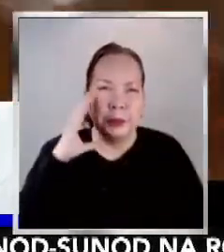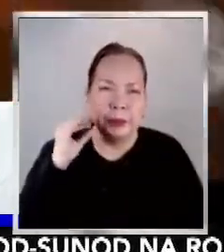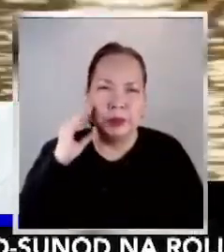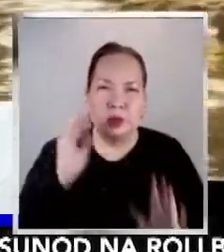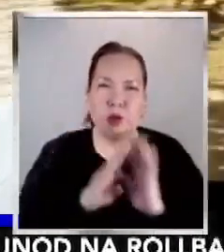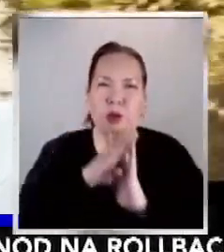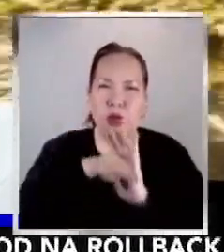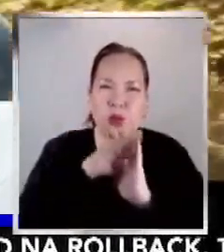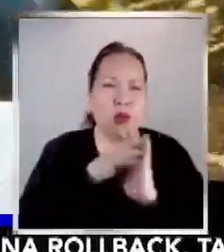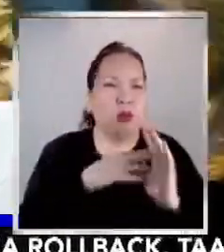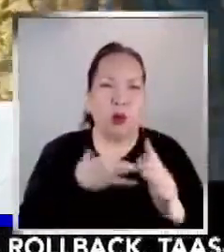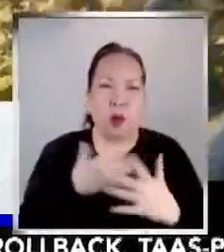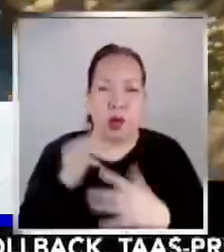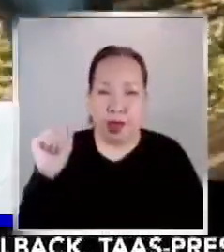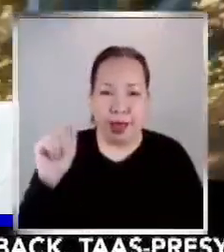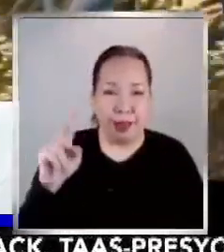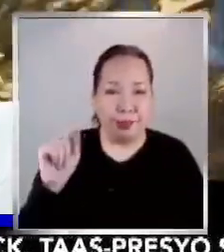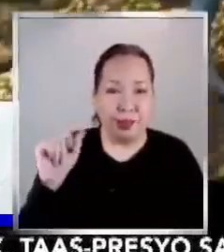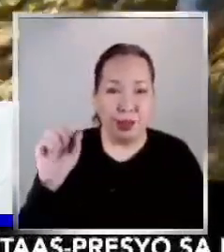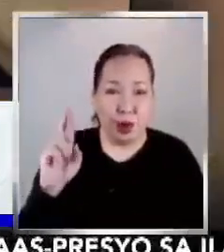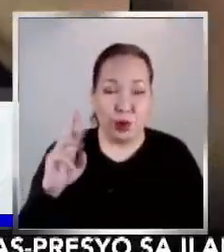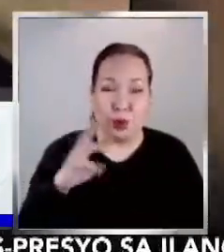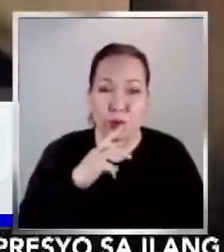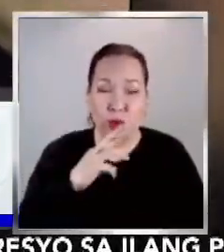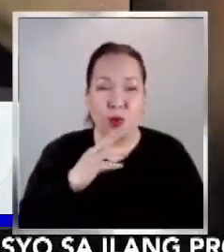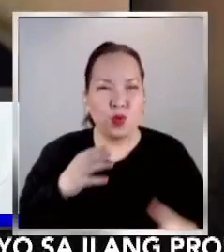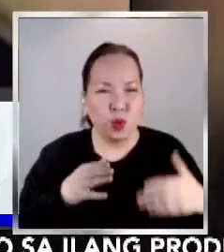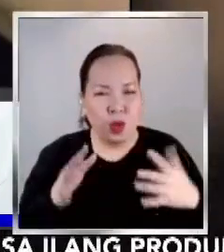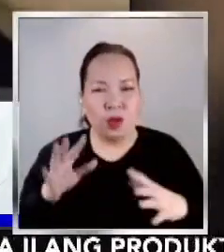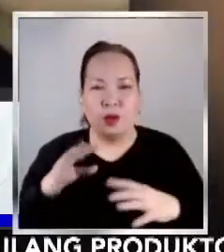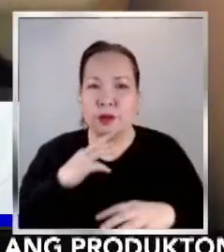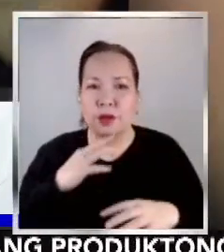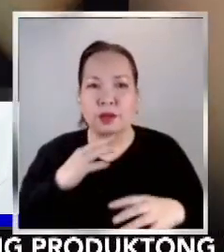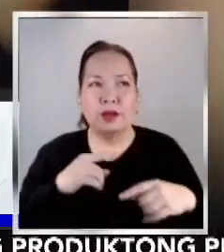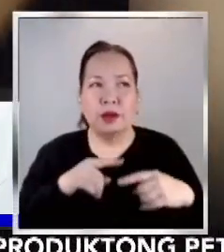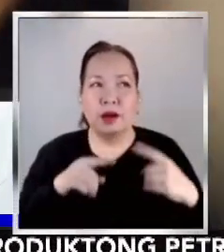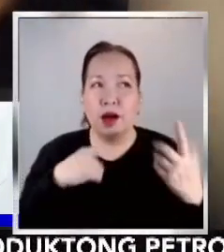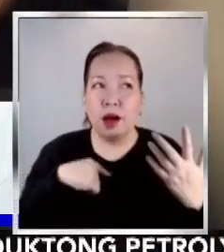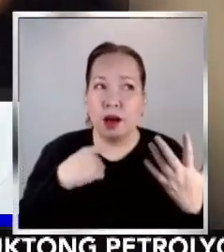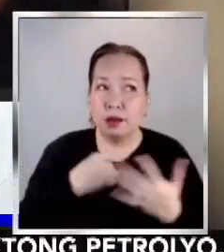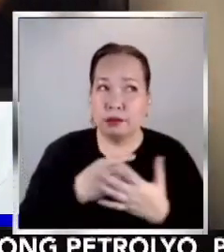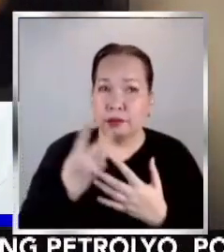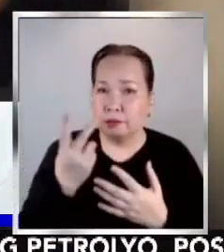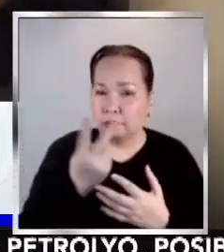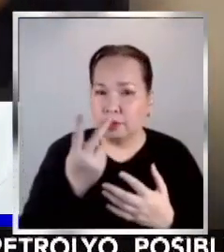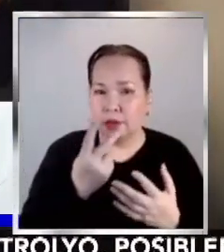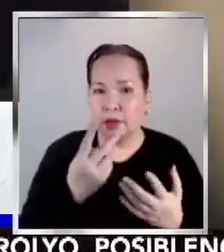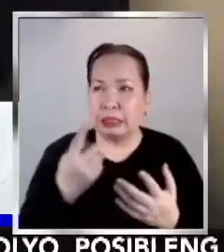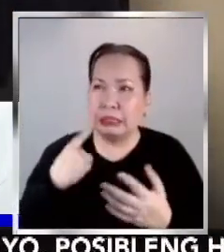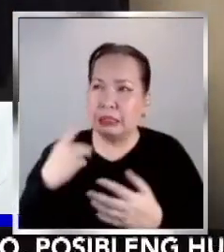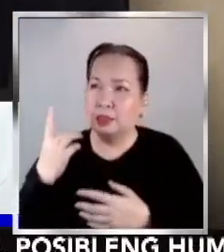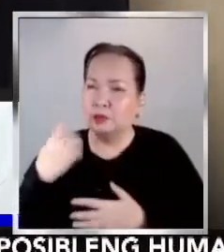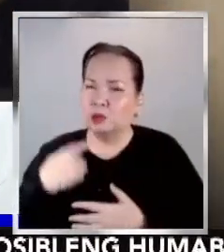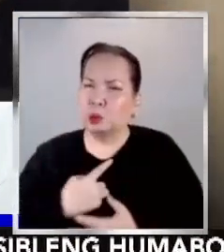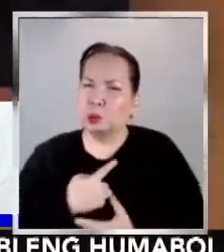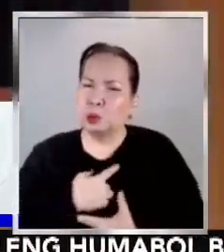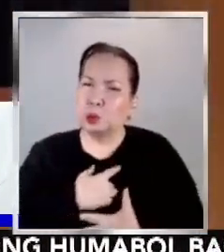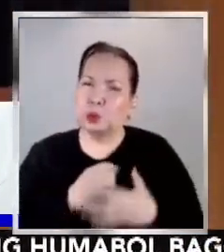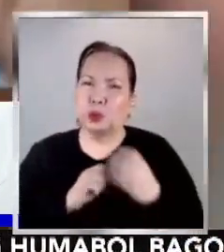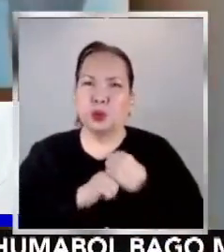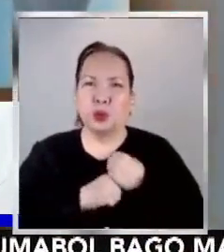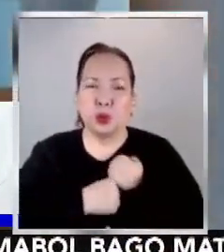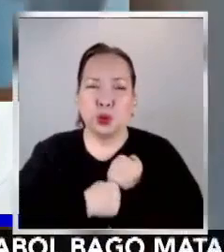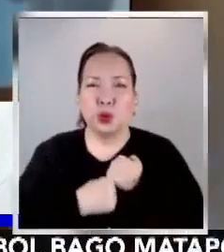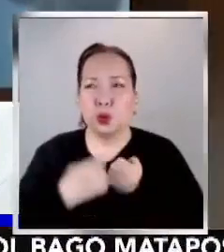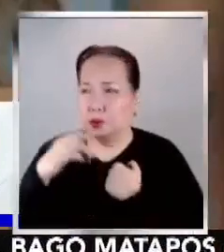Water. Idagdag pa riyan ang heart-wrenching scenes na kami ni Drew as parents to four lovely kids, hindi napigilang mapaluha after ng